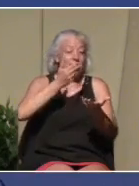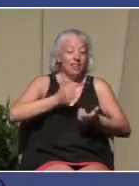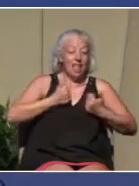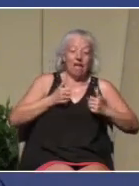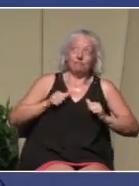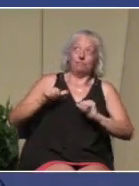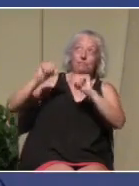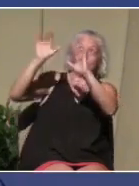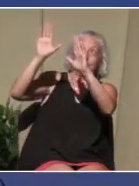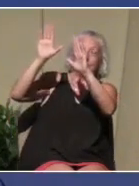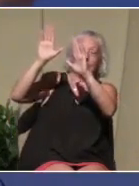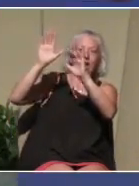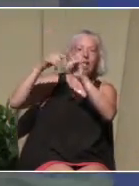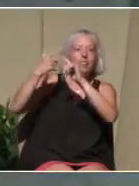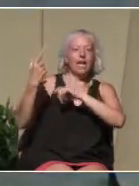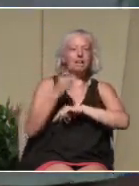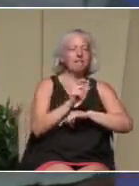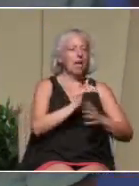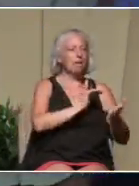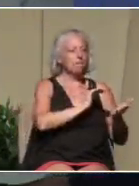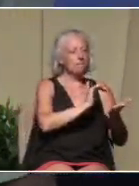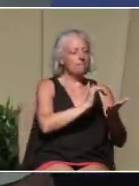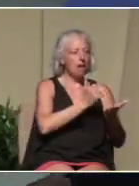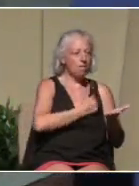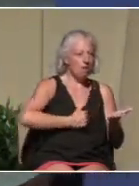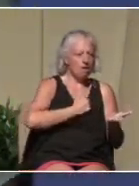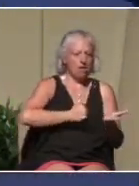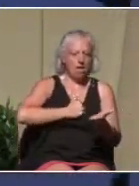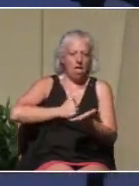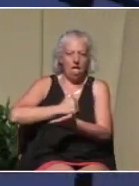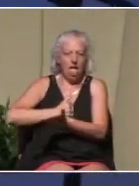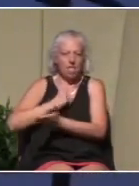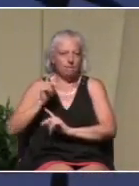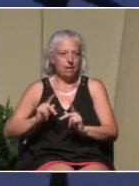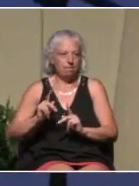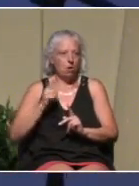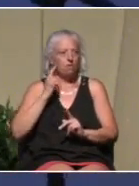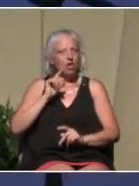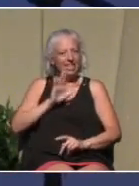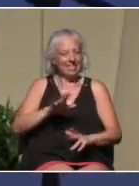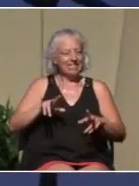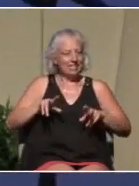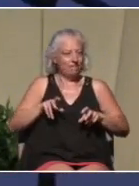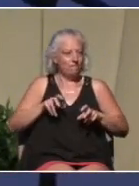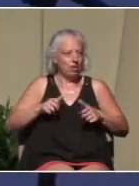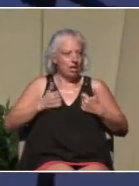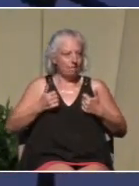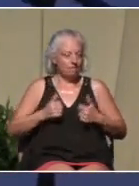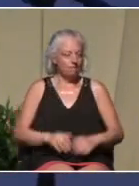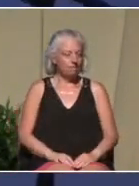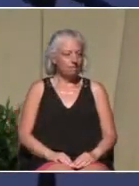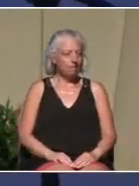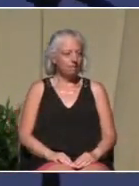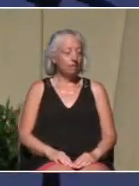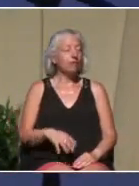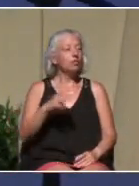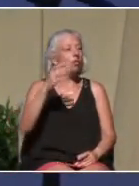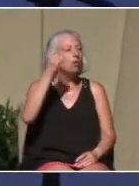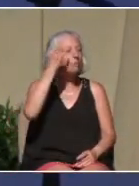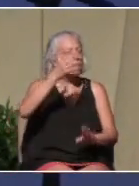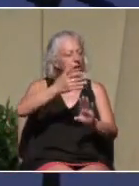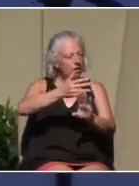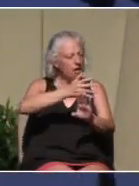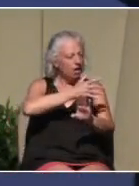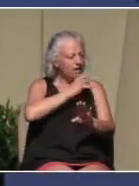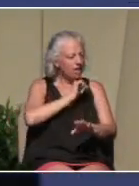everybody for the selfish way he lived. But think about this, is Jesus. So here's Jesus who comes to a 10-year-old who just has so much gentleness. This is